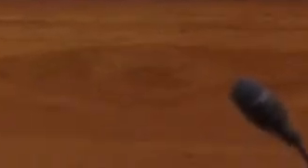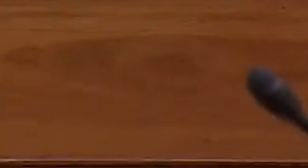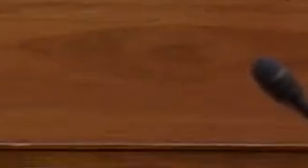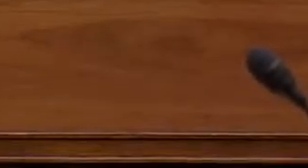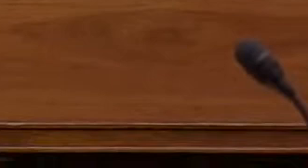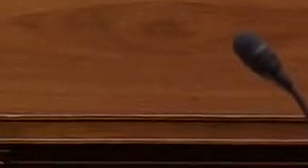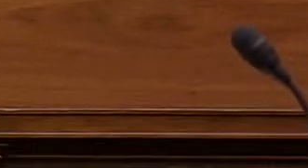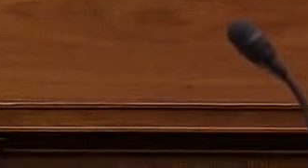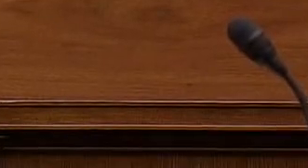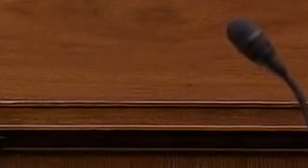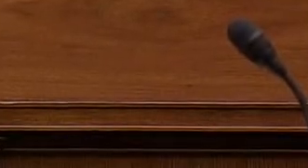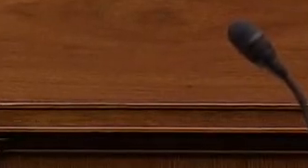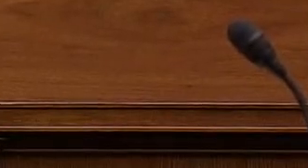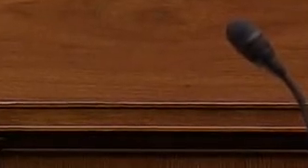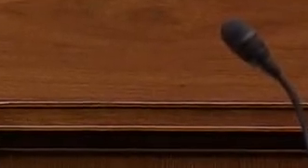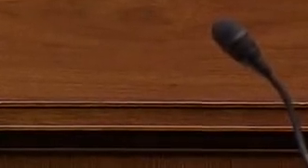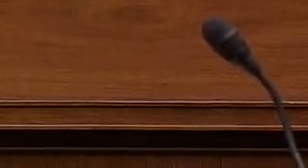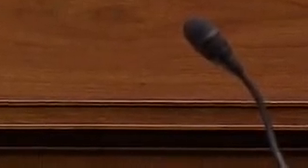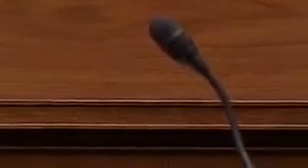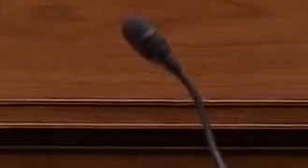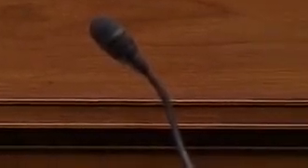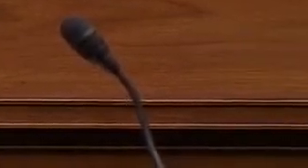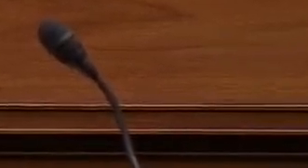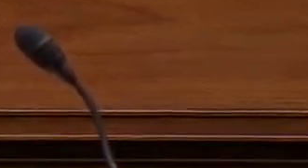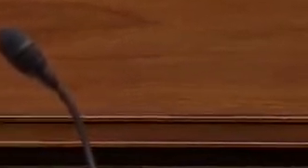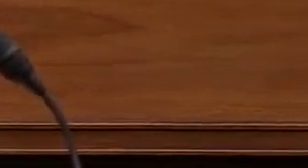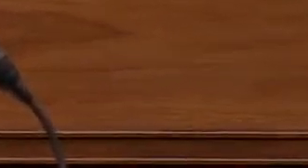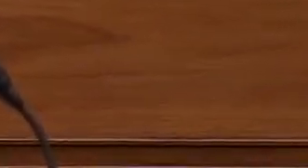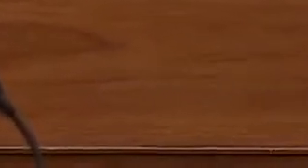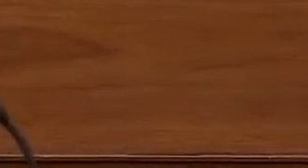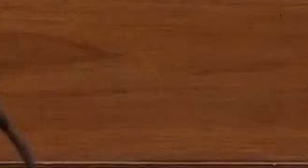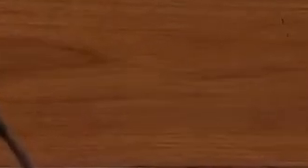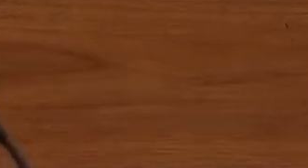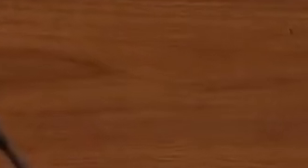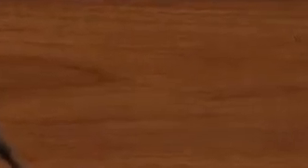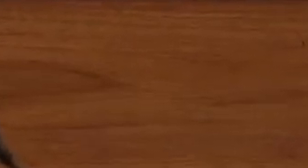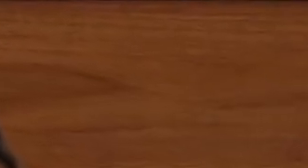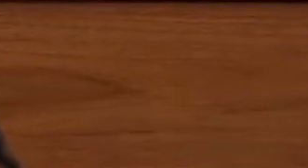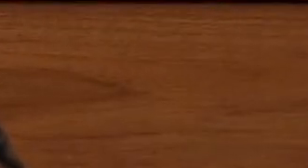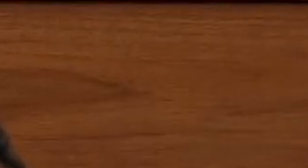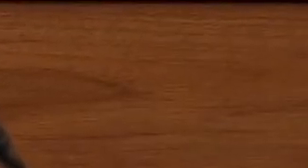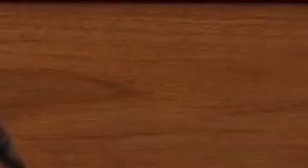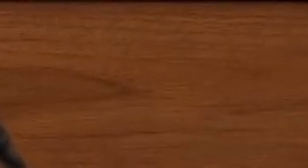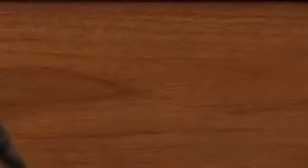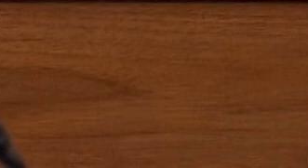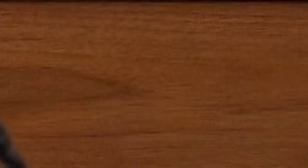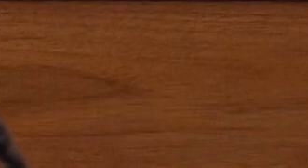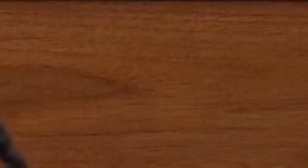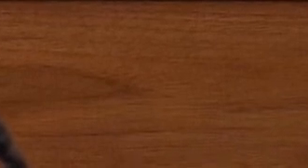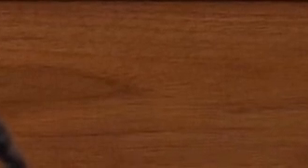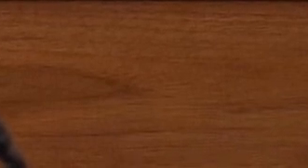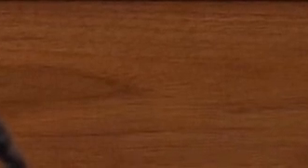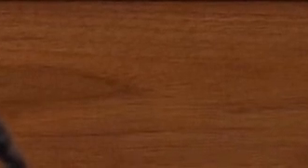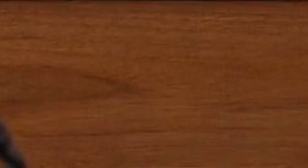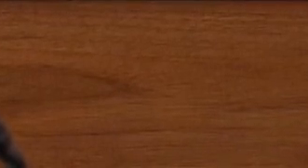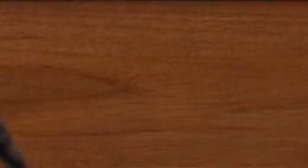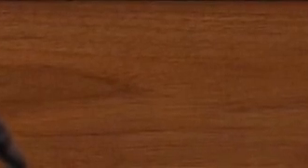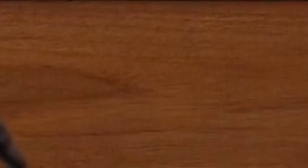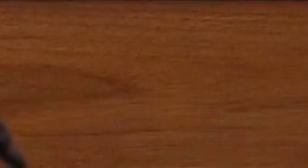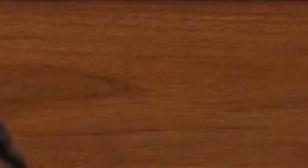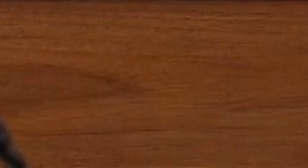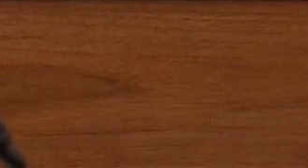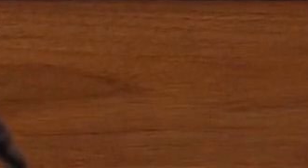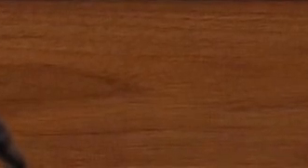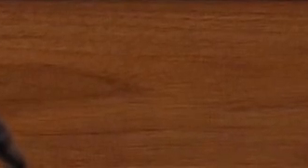million, is a discretionary federal payment. Yes, we receive formula funds, but as a proportion of our budget, it is less than what